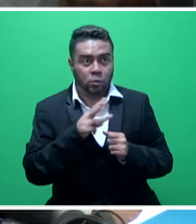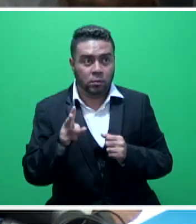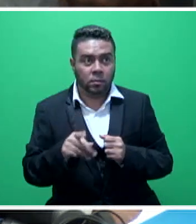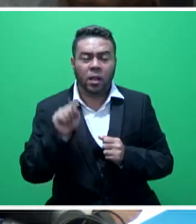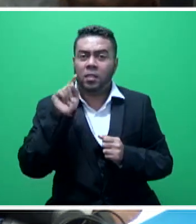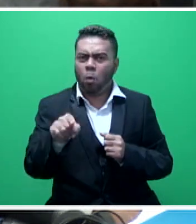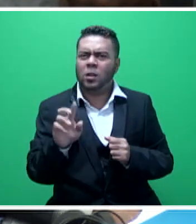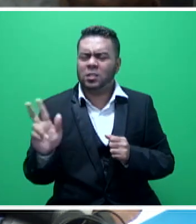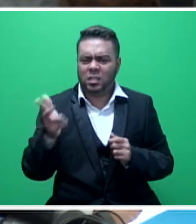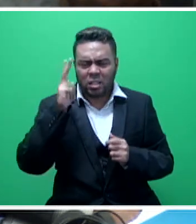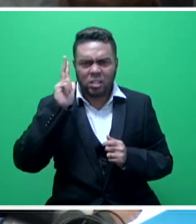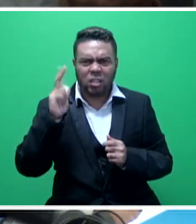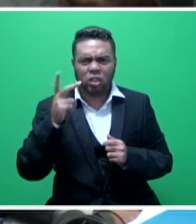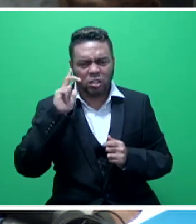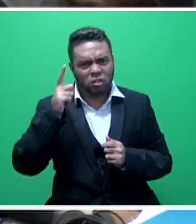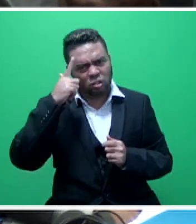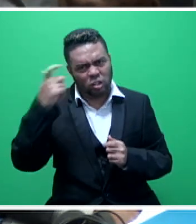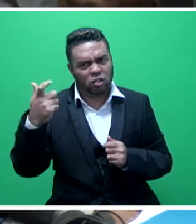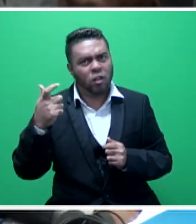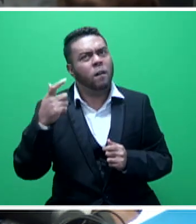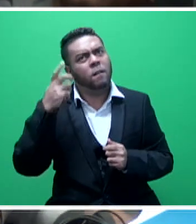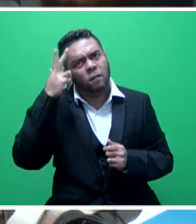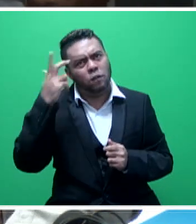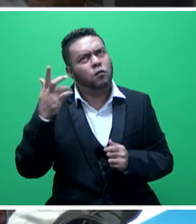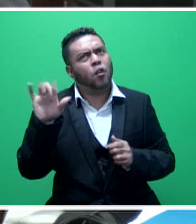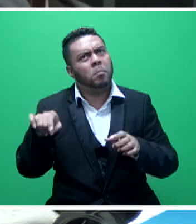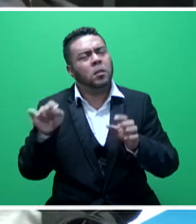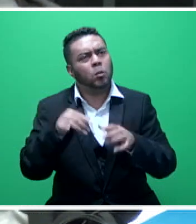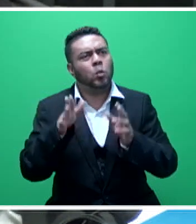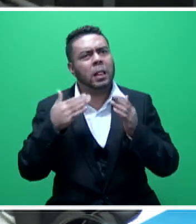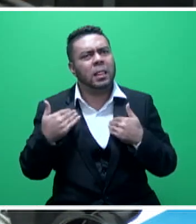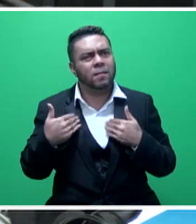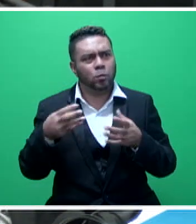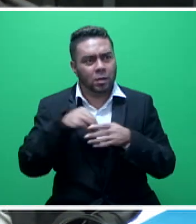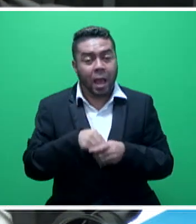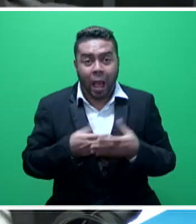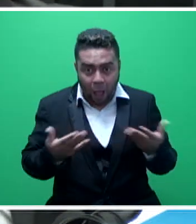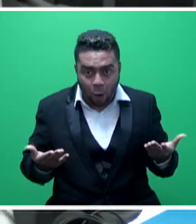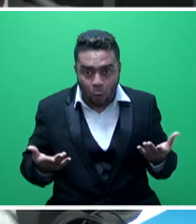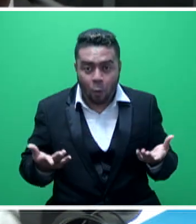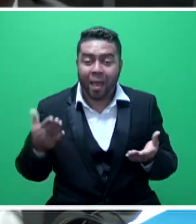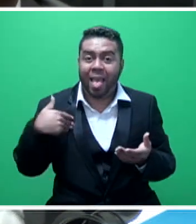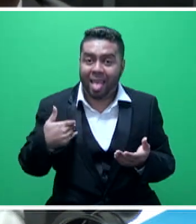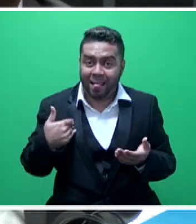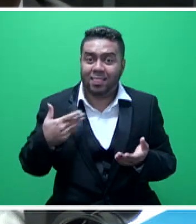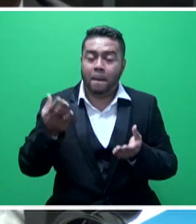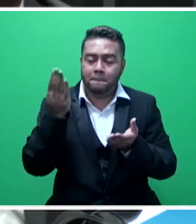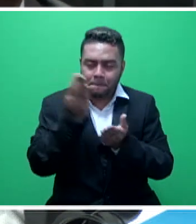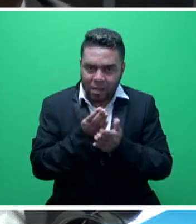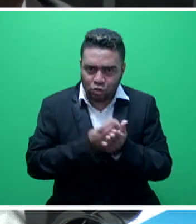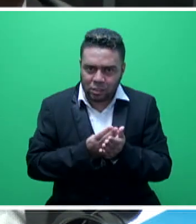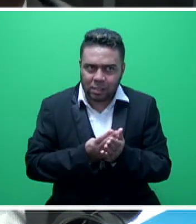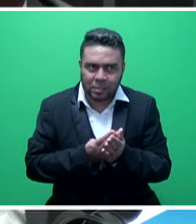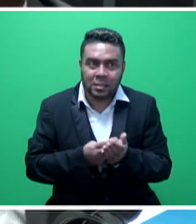were suggestions from the other side of the floor that we live within our means. Our current health budget salary